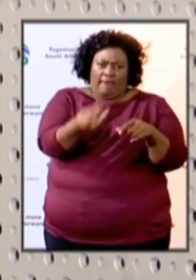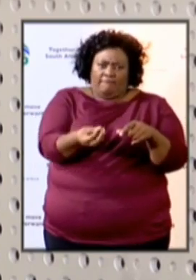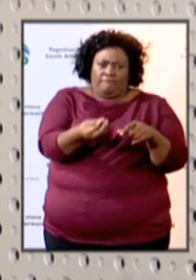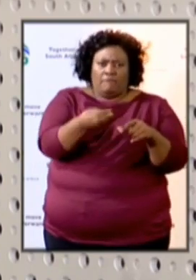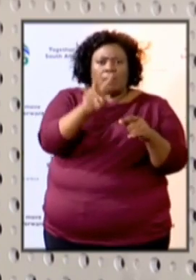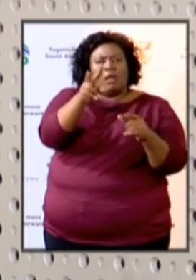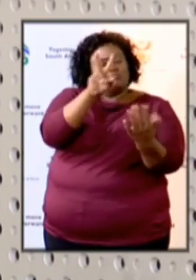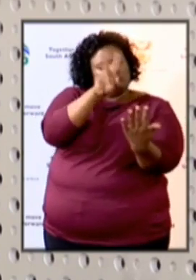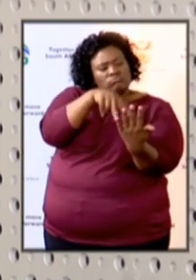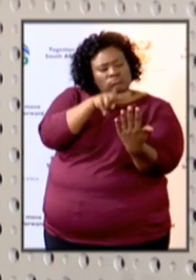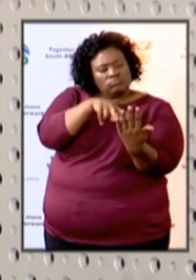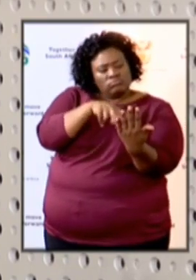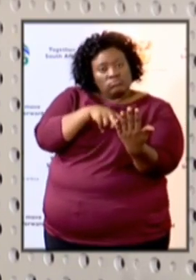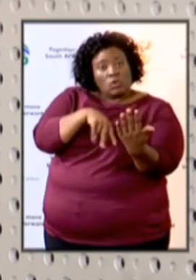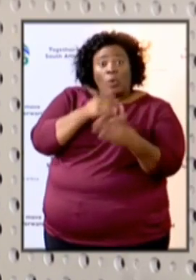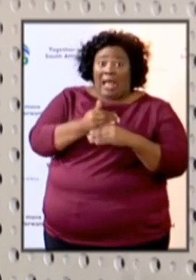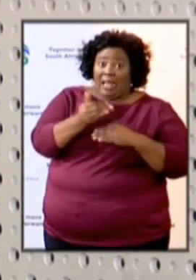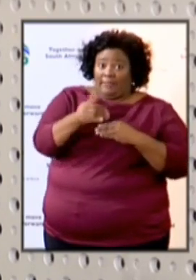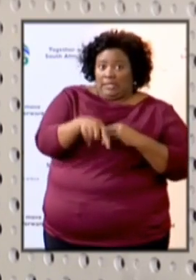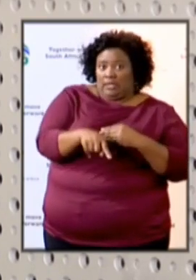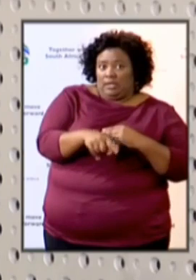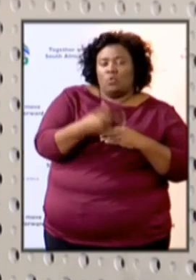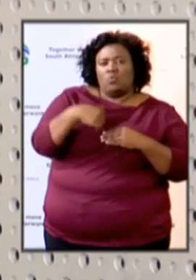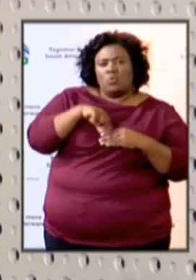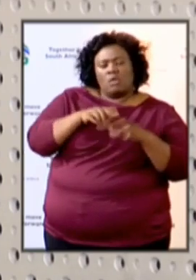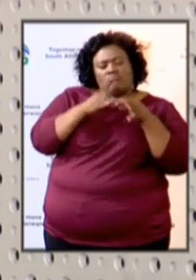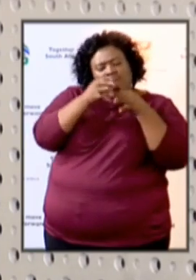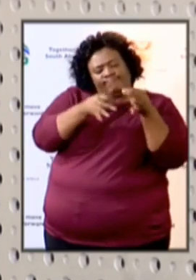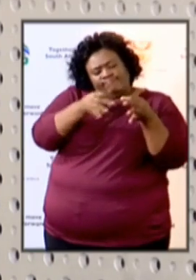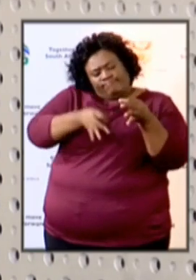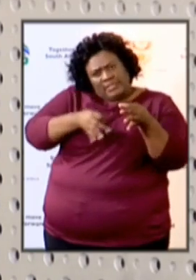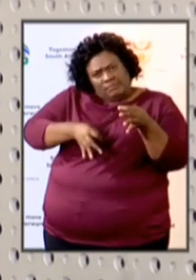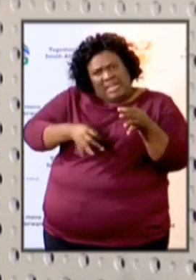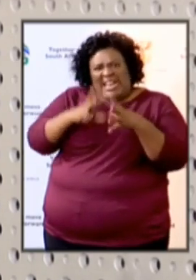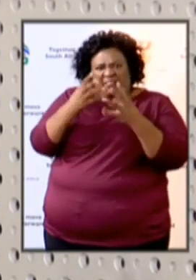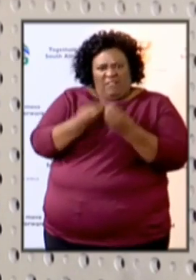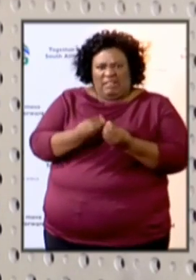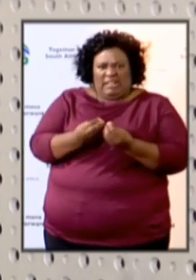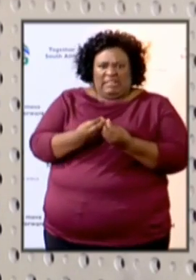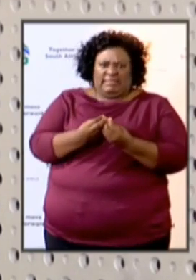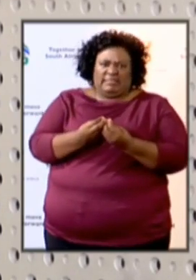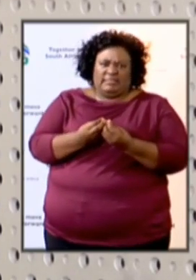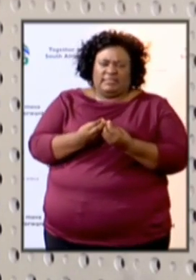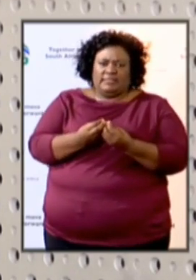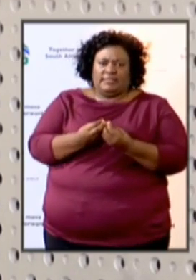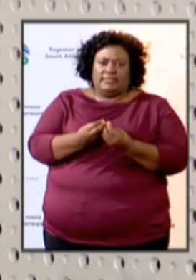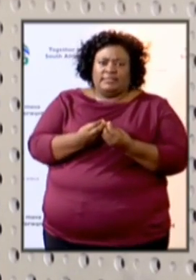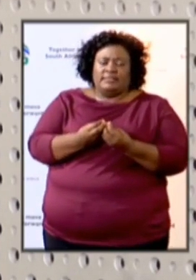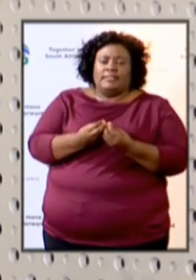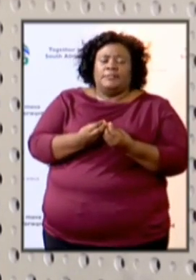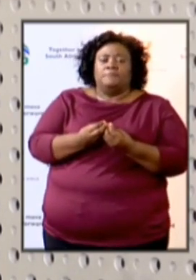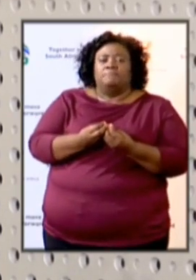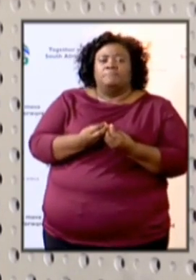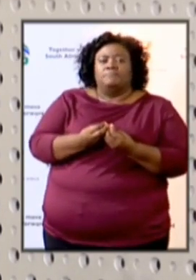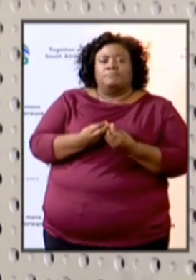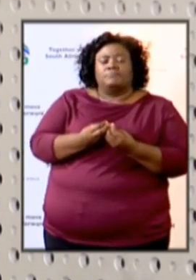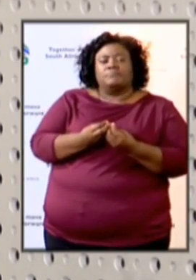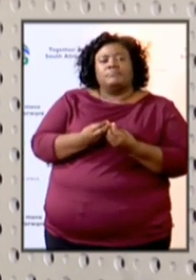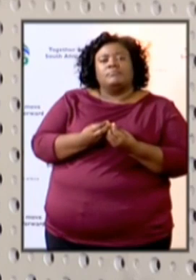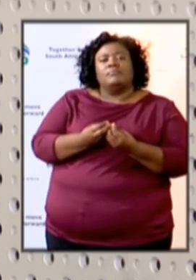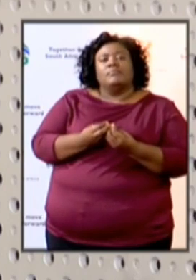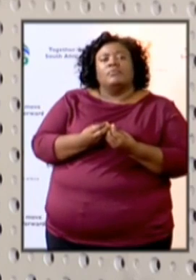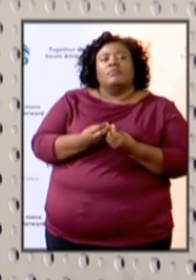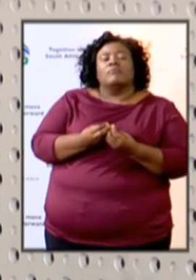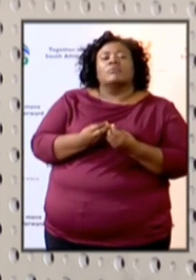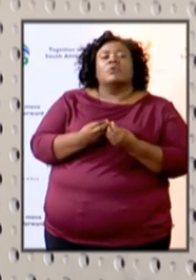document immediately after this. We have outlined the broad principles that underpin the